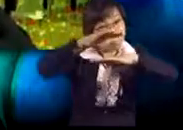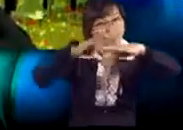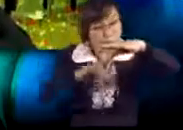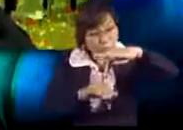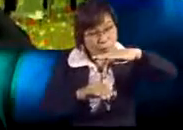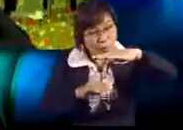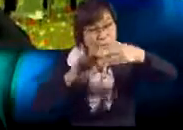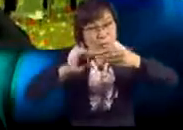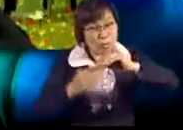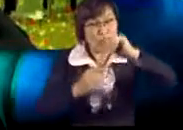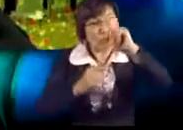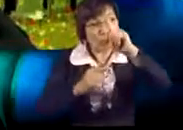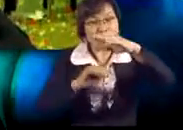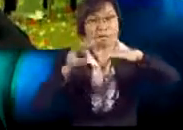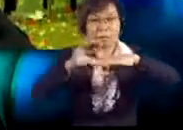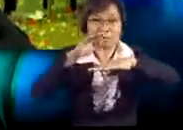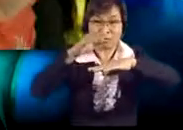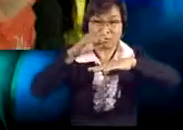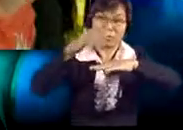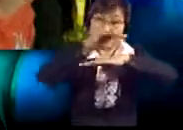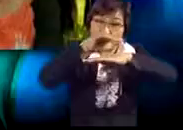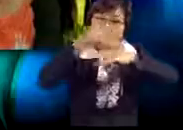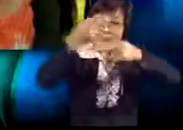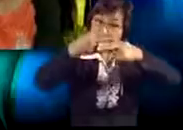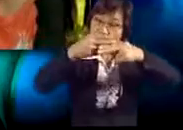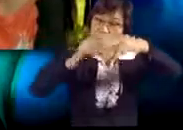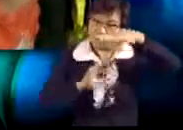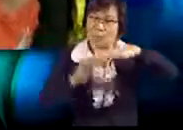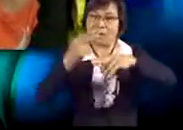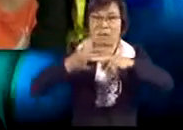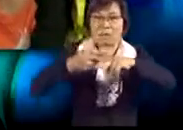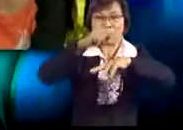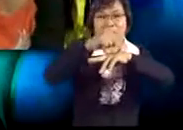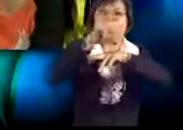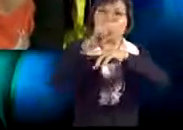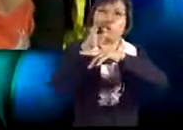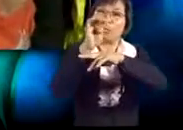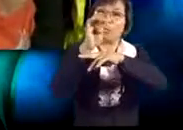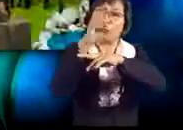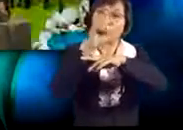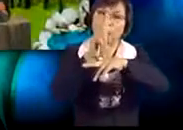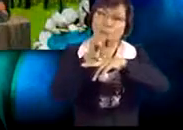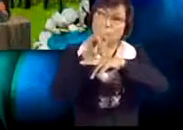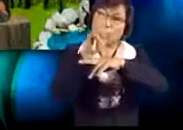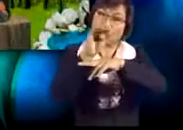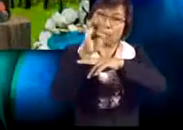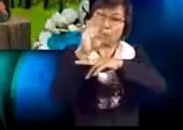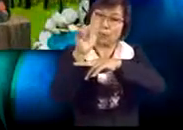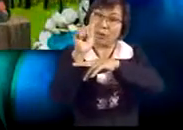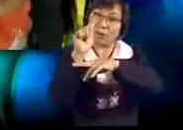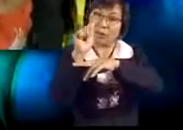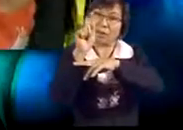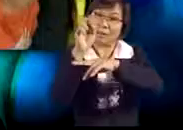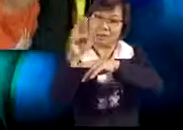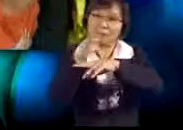the number at the bottom each have a name? Yes, the top is called the numerator. Right, and the bottom